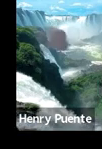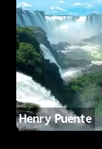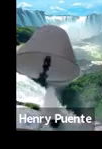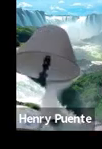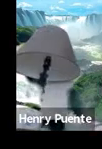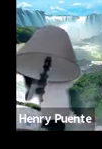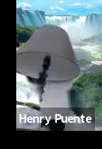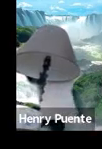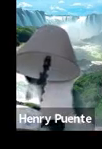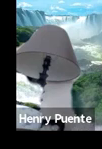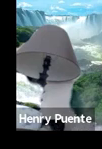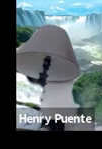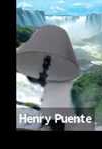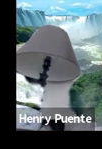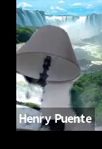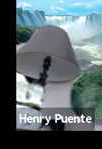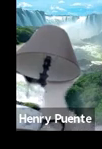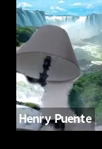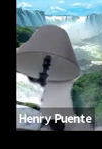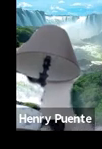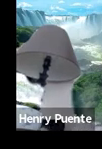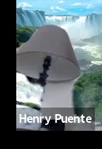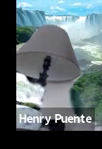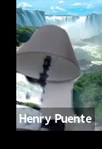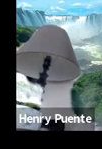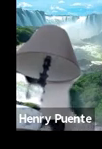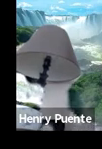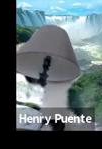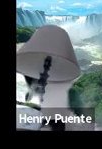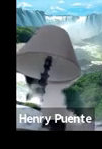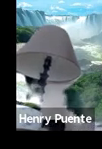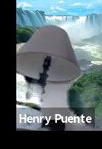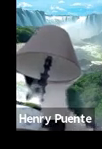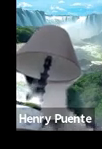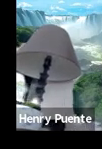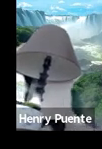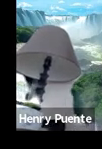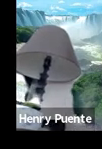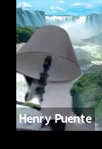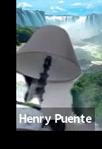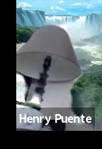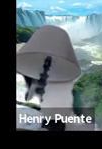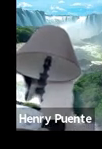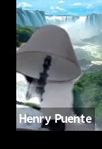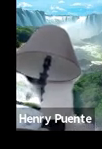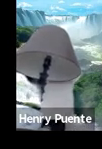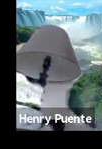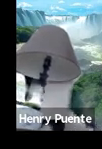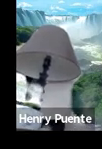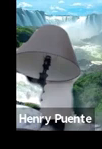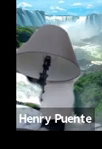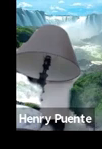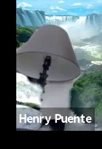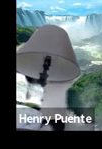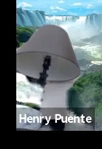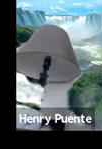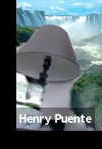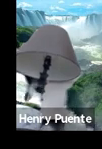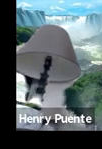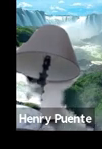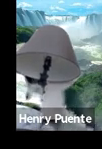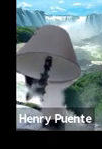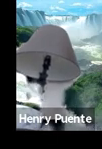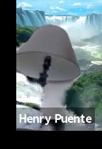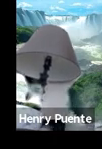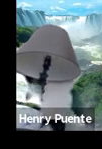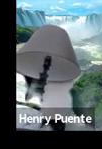and the kid sees this and goes, "Wow, that's pretty cool. That person up there who's smoking a cigarette, that's awesome.